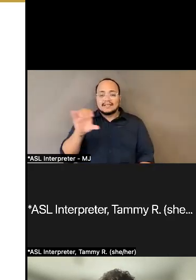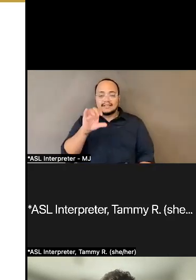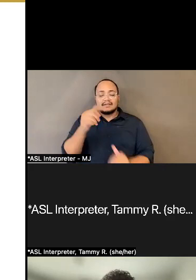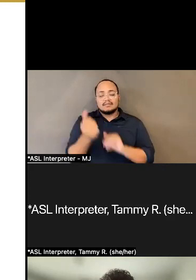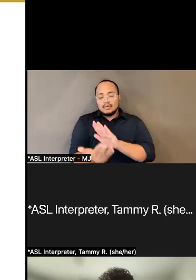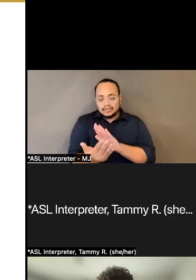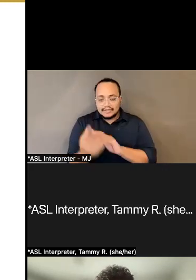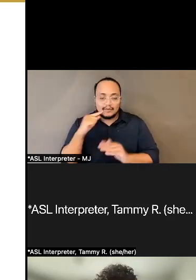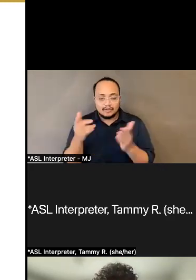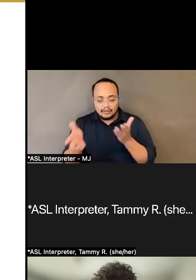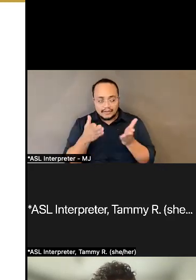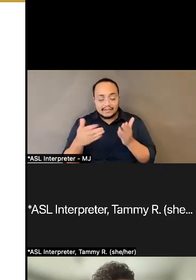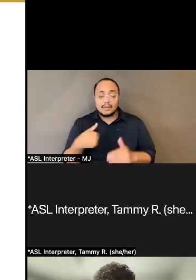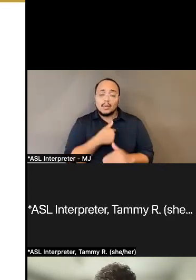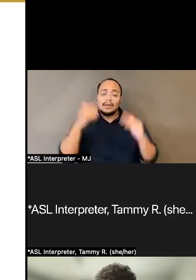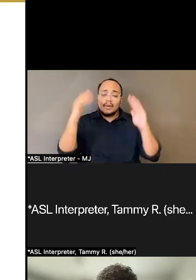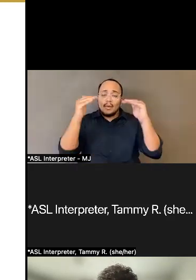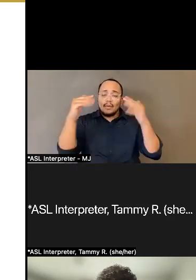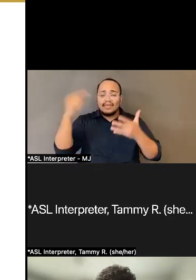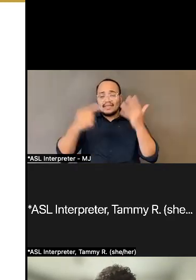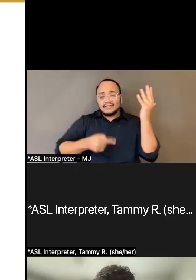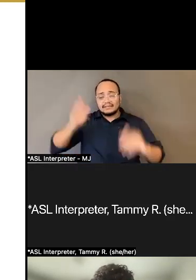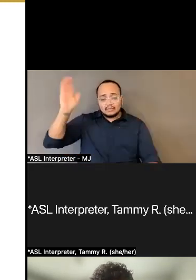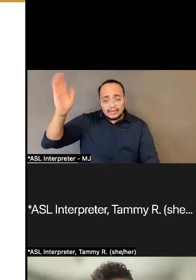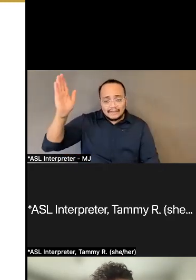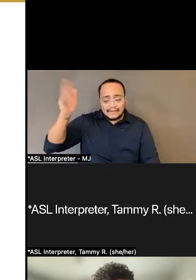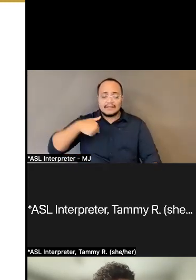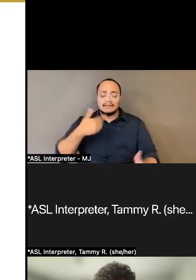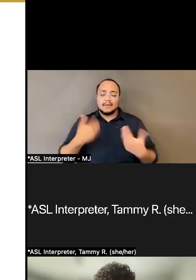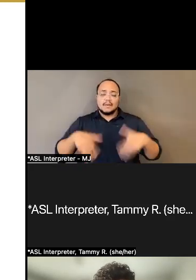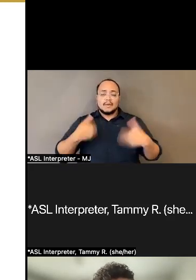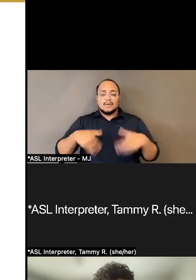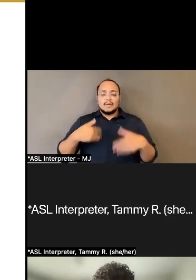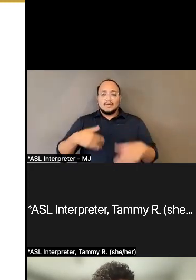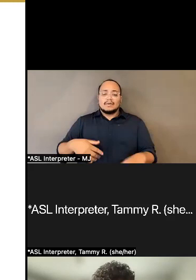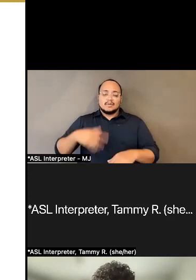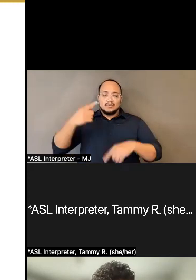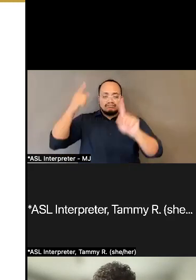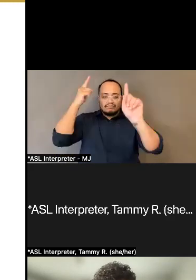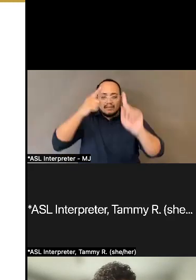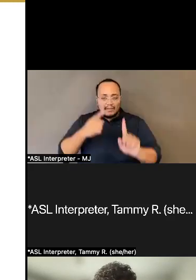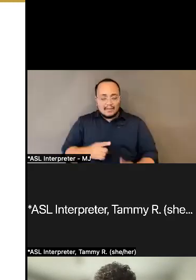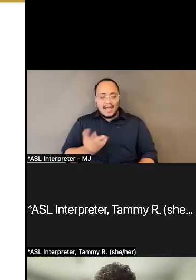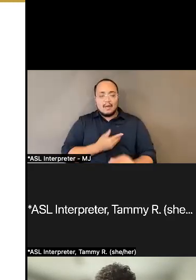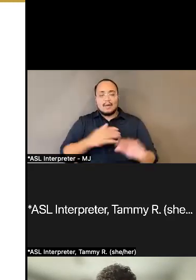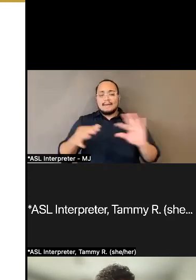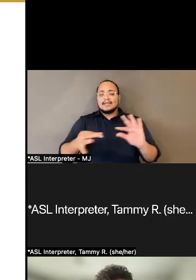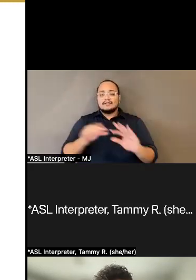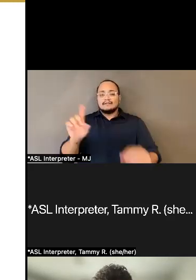provision. We hope that this briefing served to highlight our message for Domestic